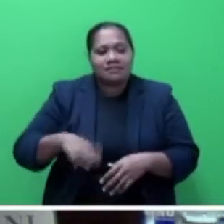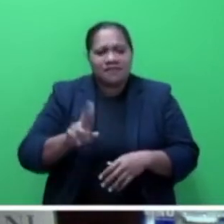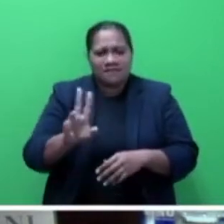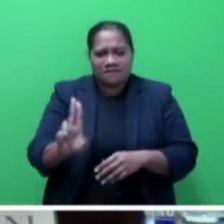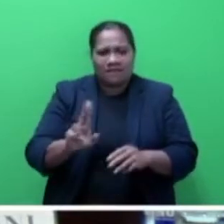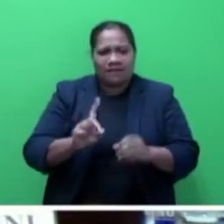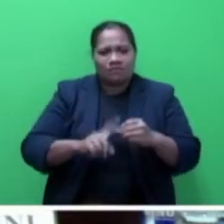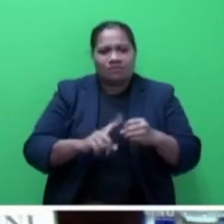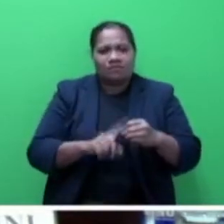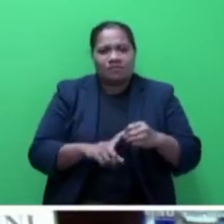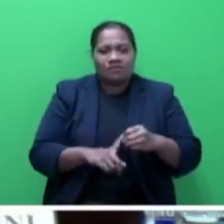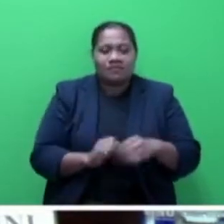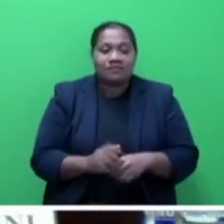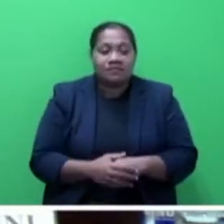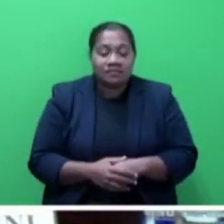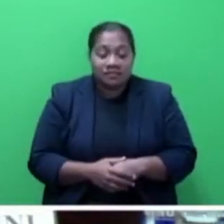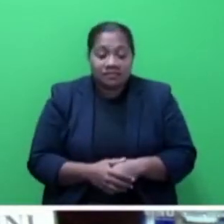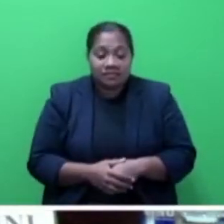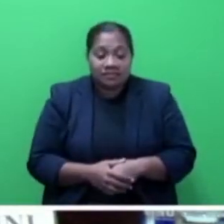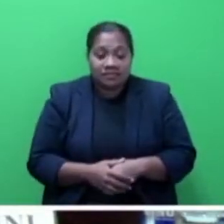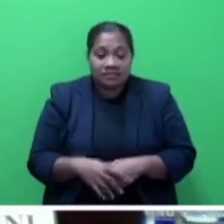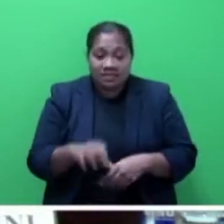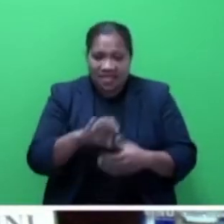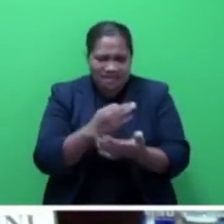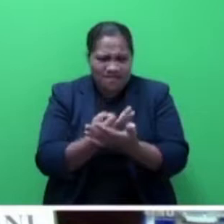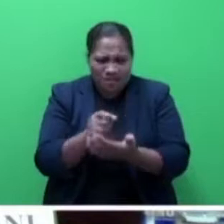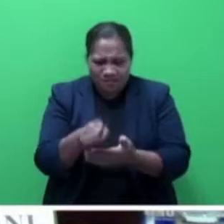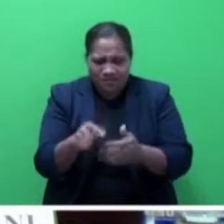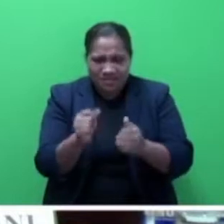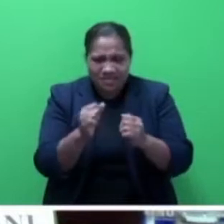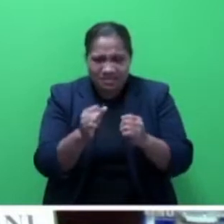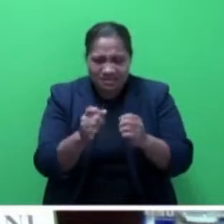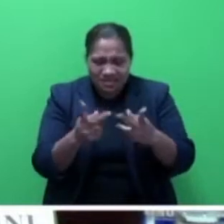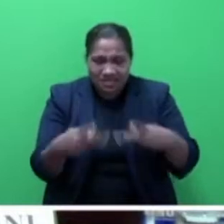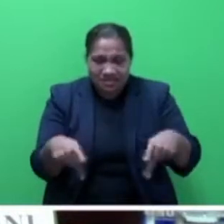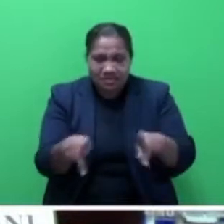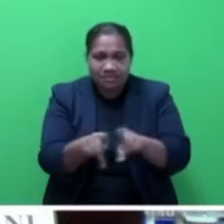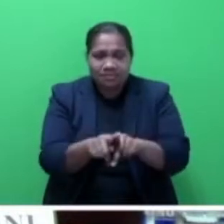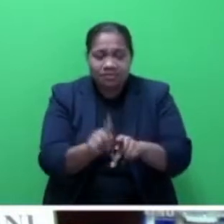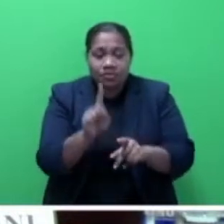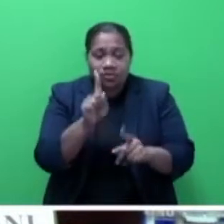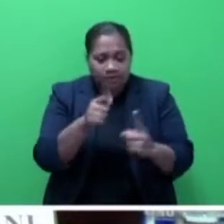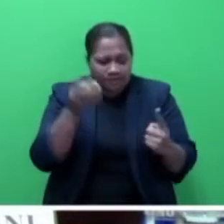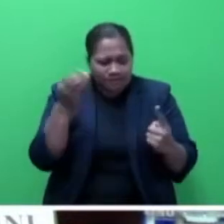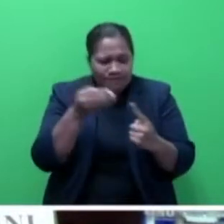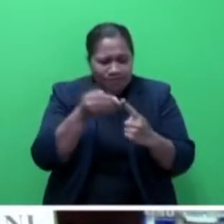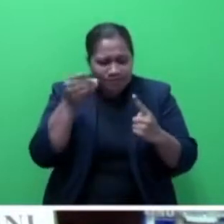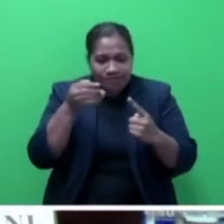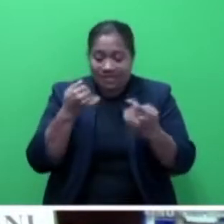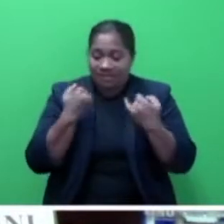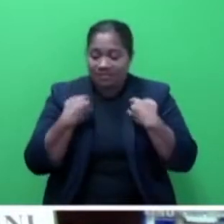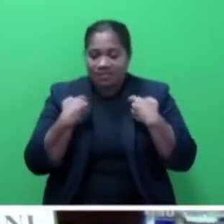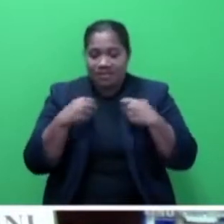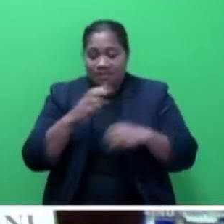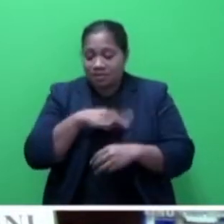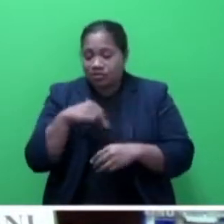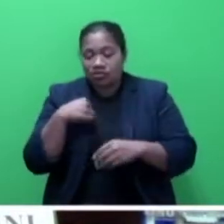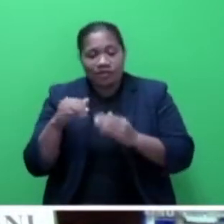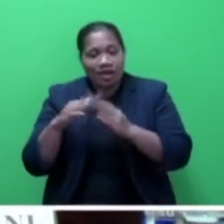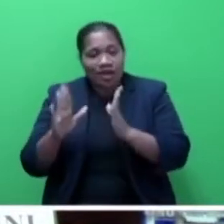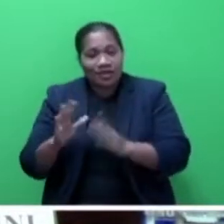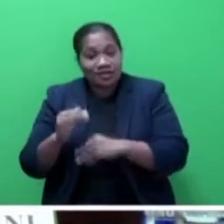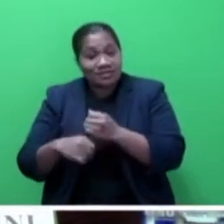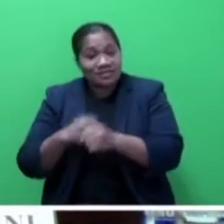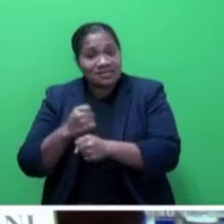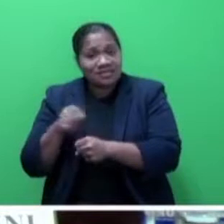the informal settlement upgrade is one of the key programs implemented by the Ministry of Housing to